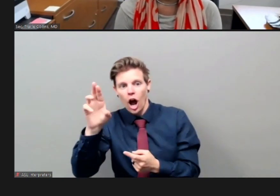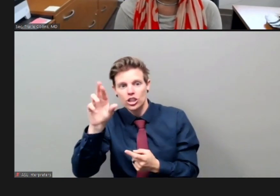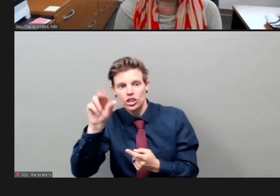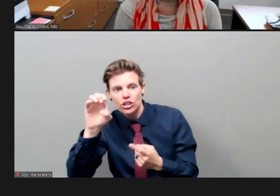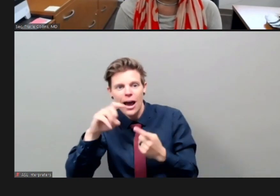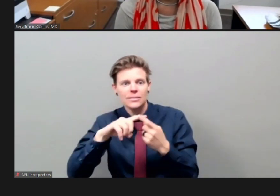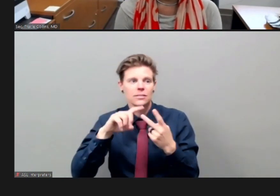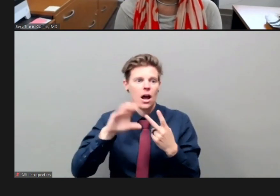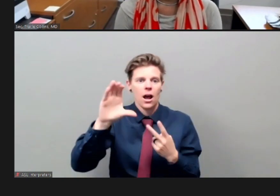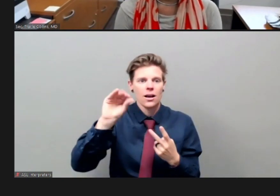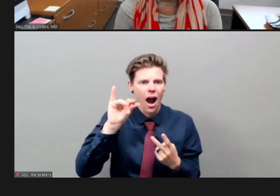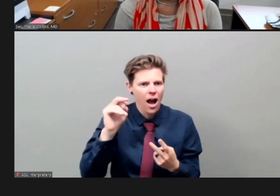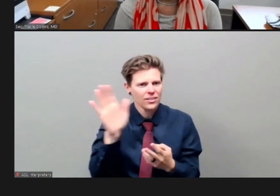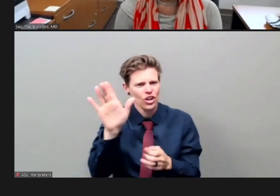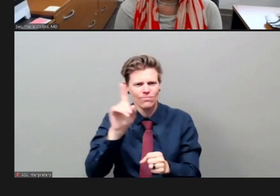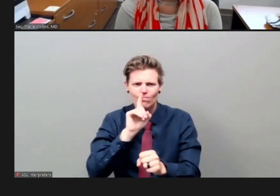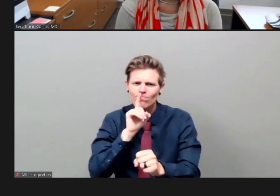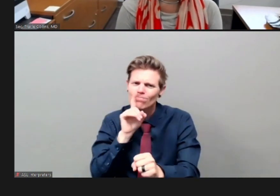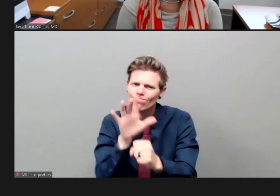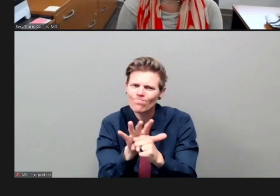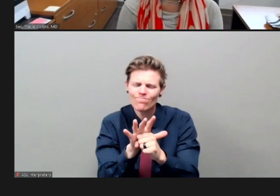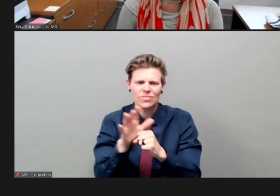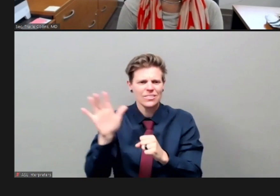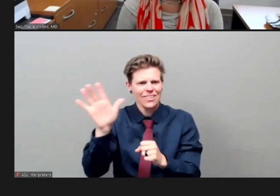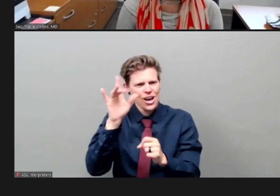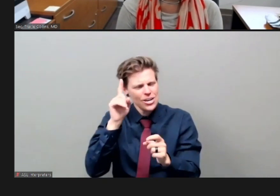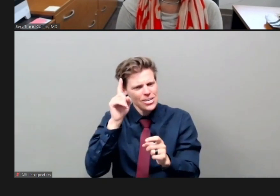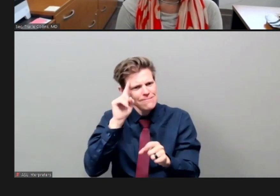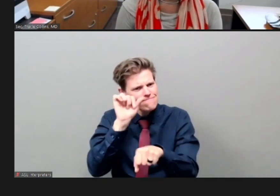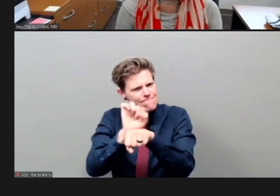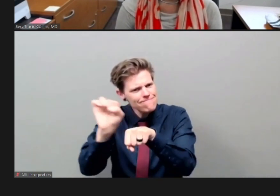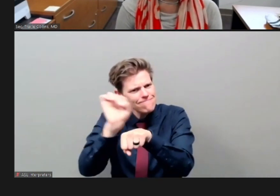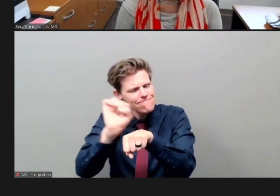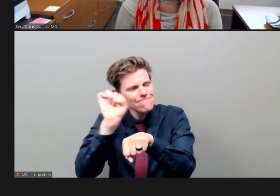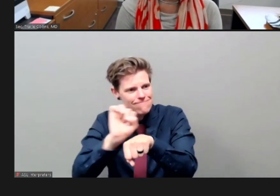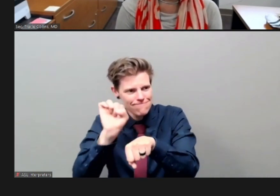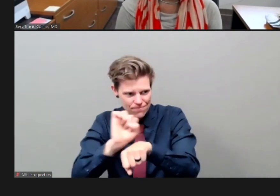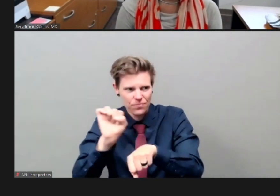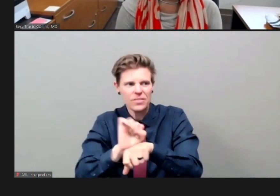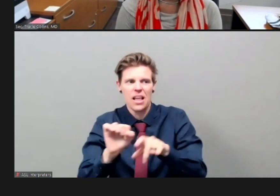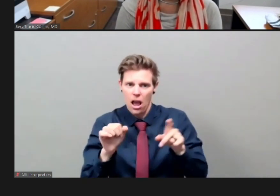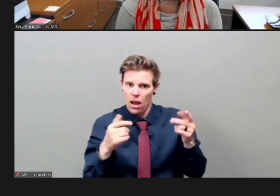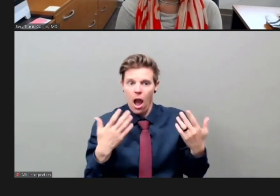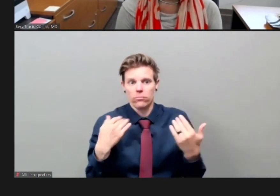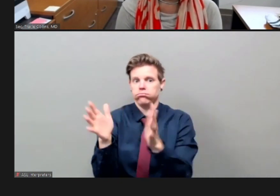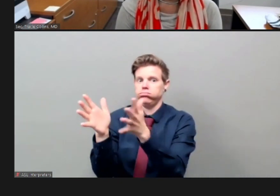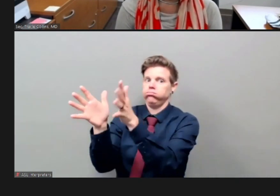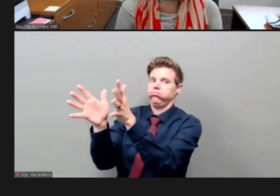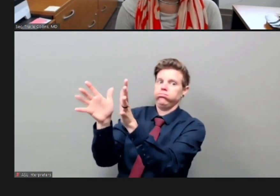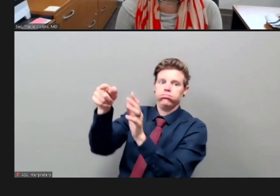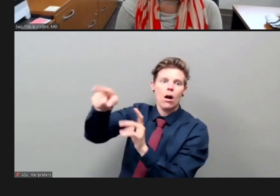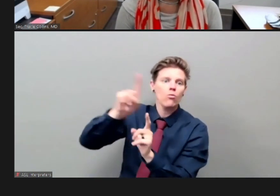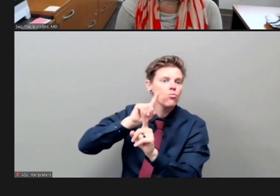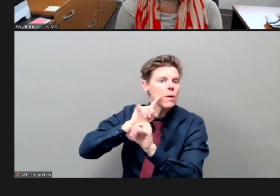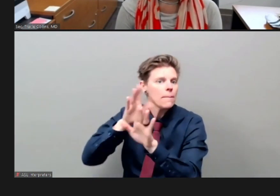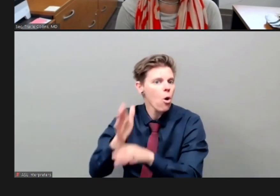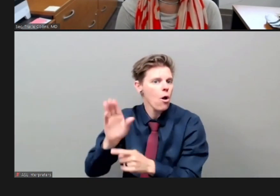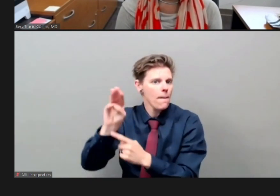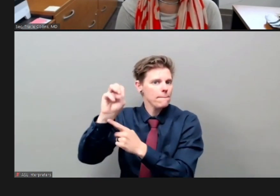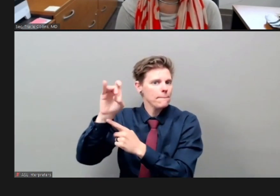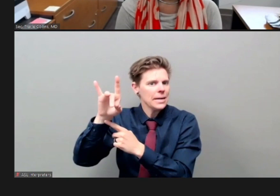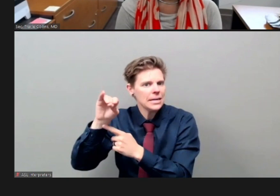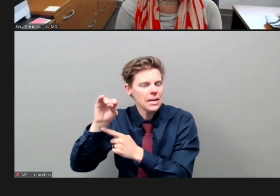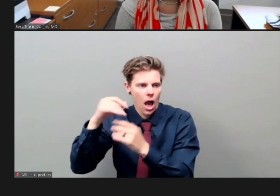Mexico. I want to give the media, I work hard to do that, a real plug. I would say that some of our, if not a great degree